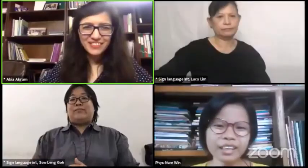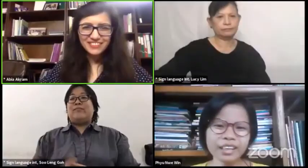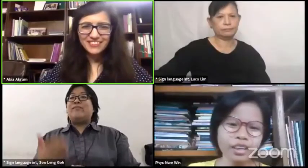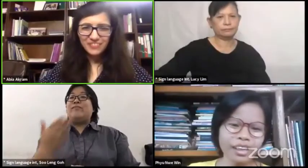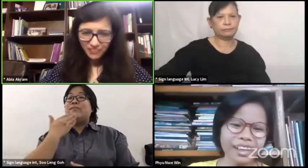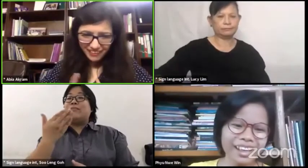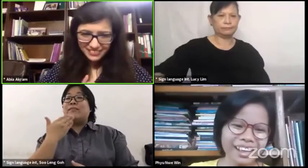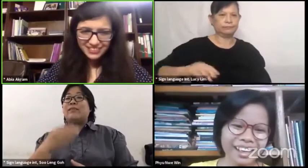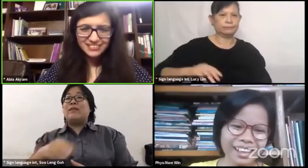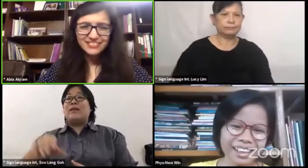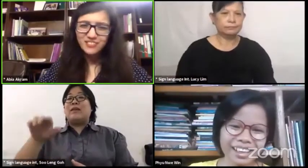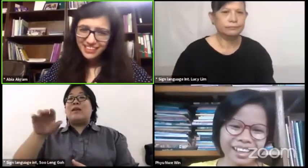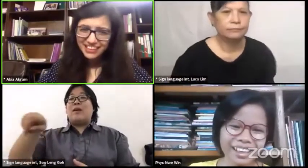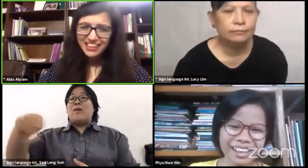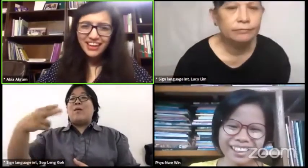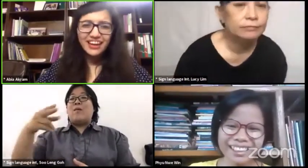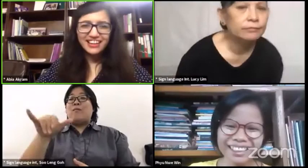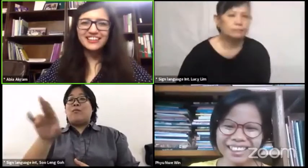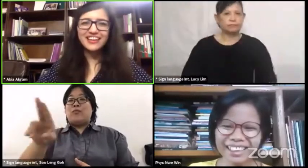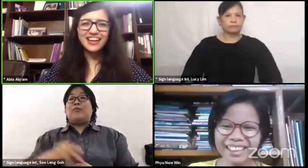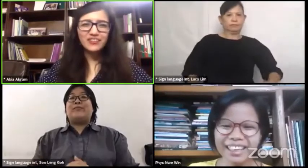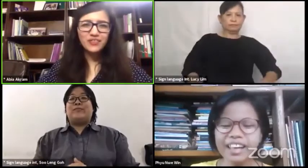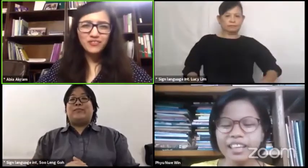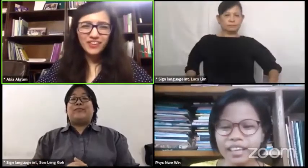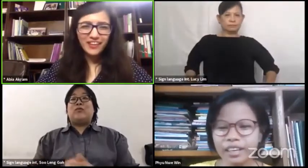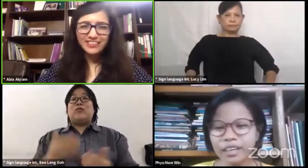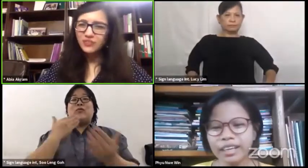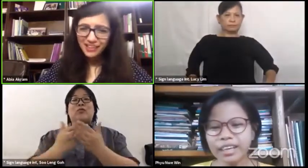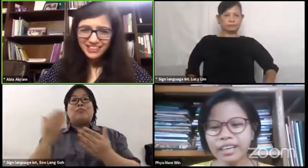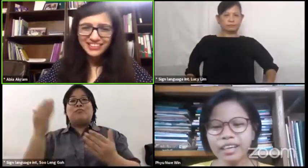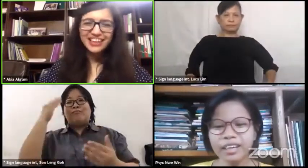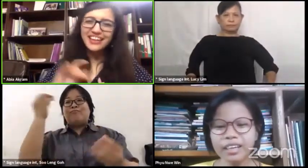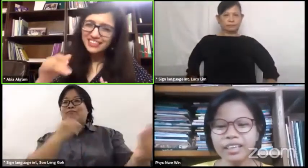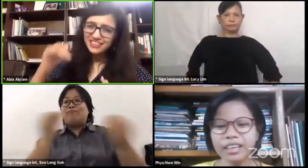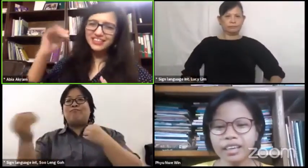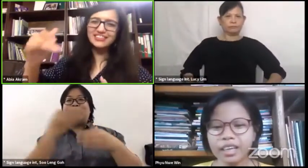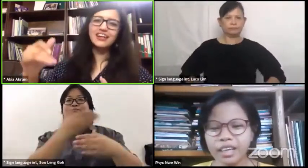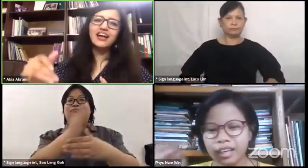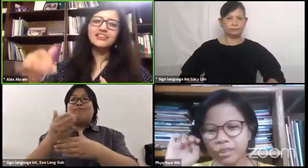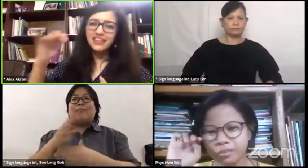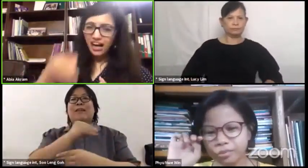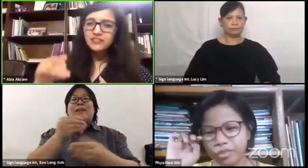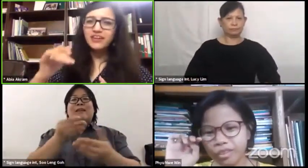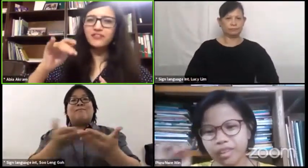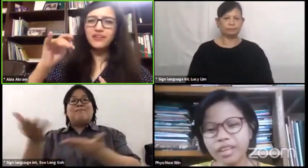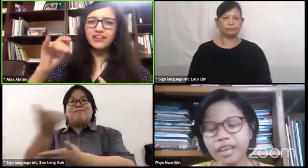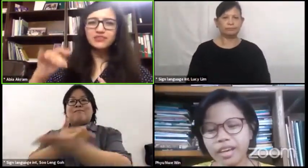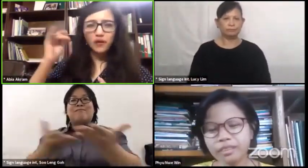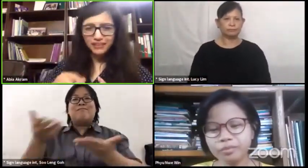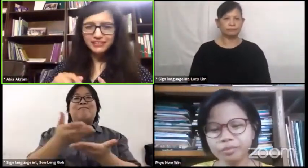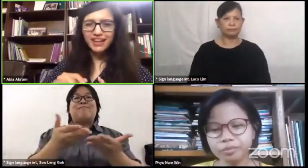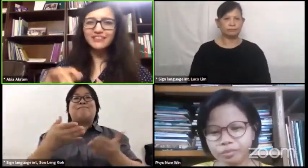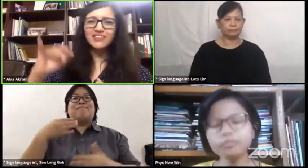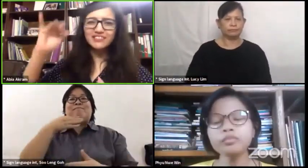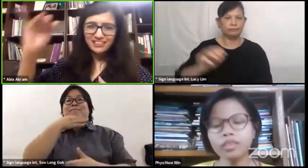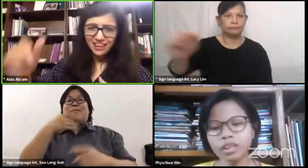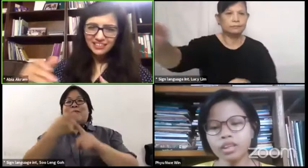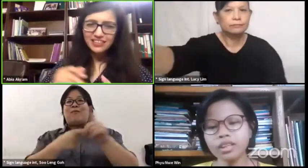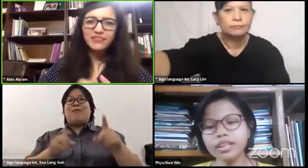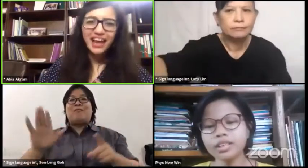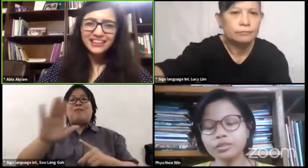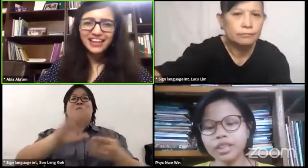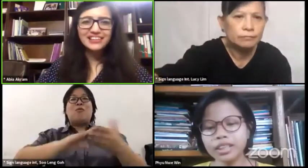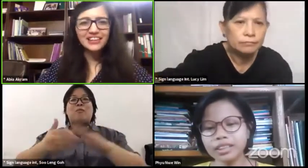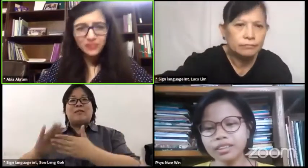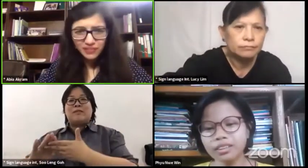much, Fanyanyu. And this is really good to hear from you, and especially engaging the young people from the grassroots and then in